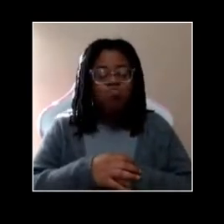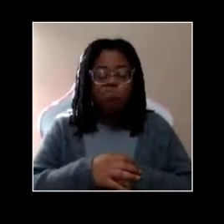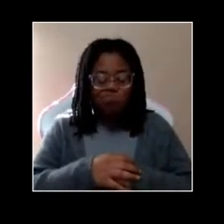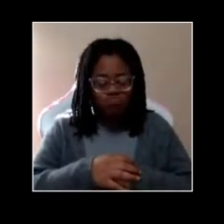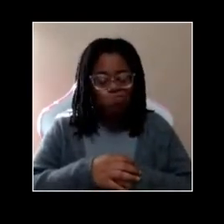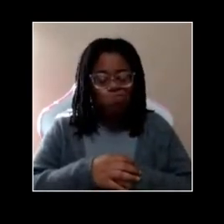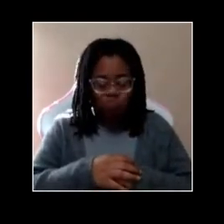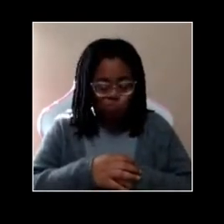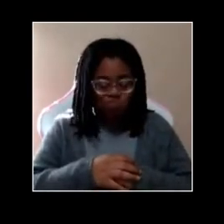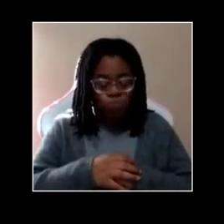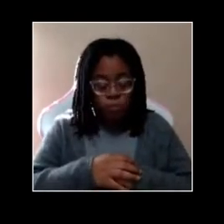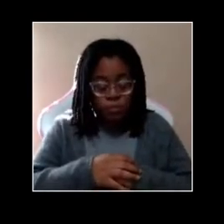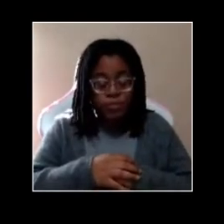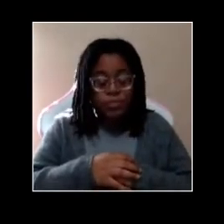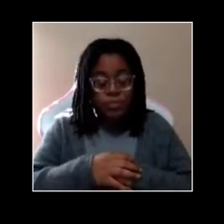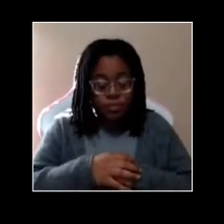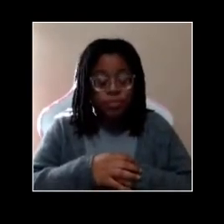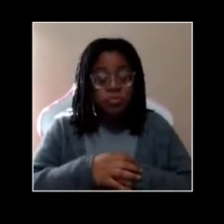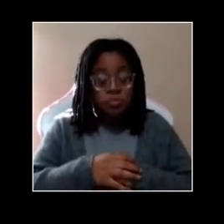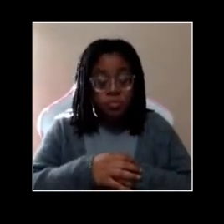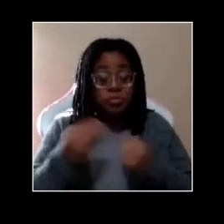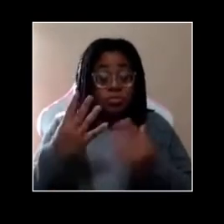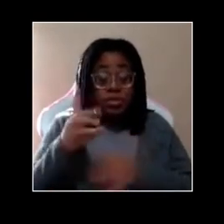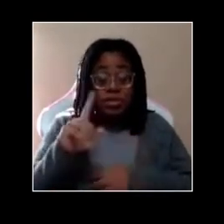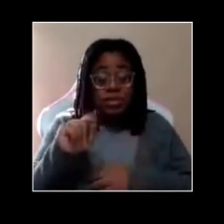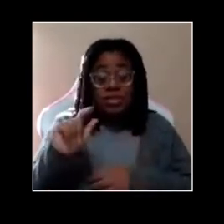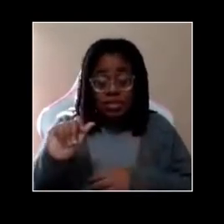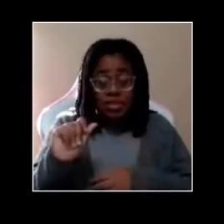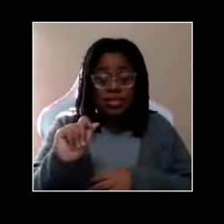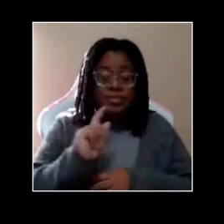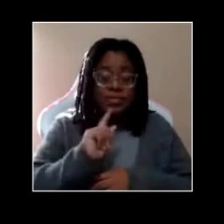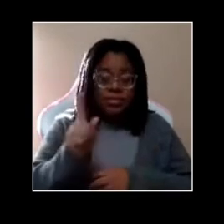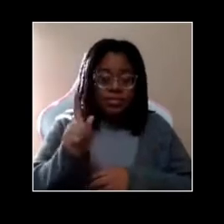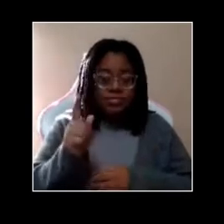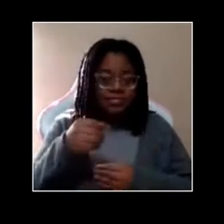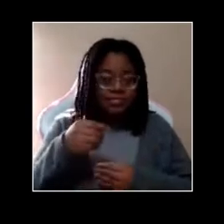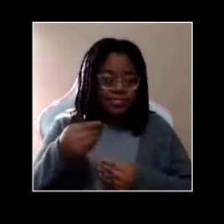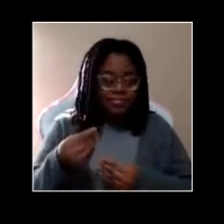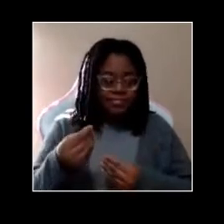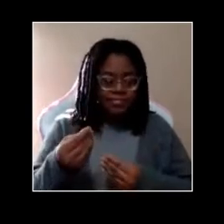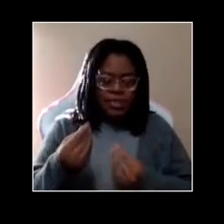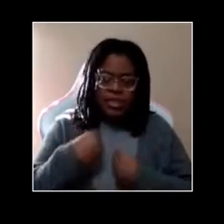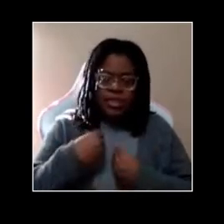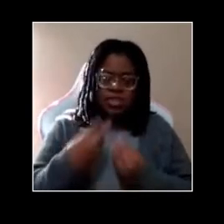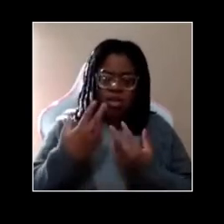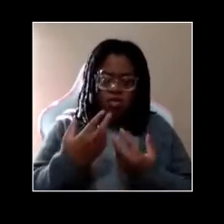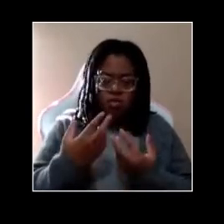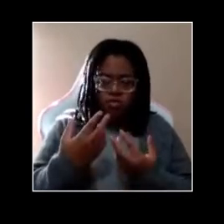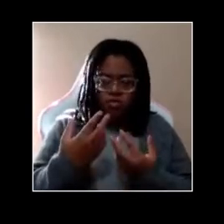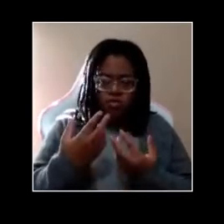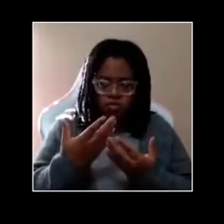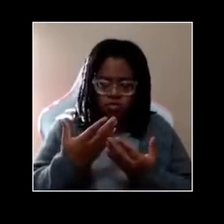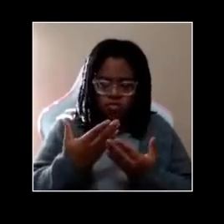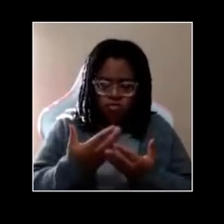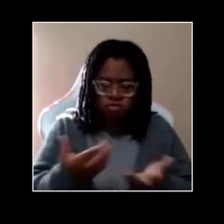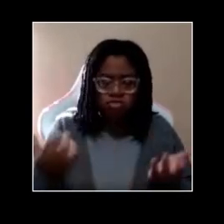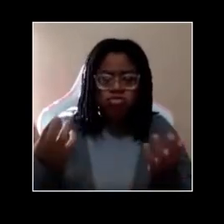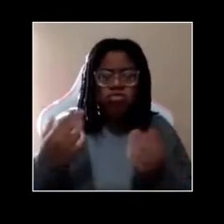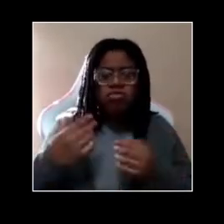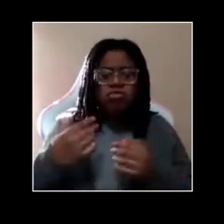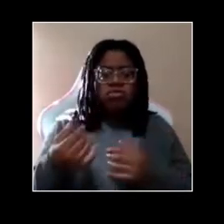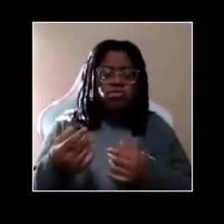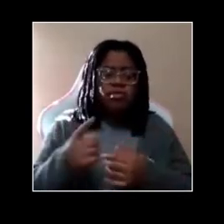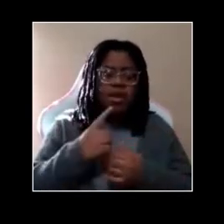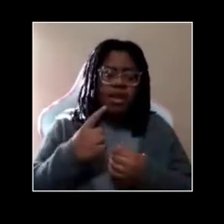these data actually gave us a lot of rewards and gave us confidence to just